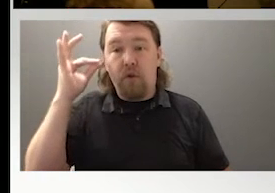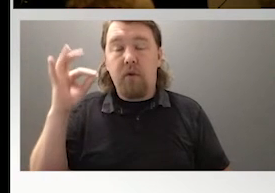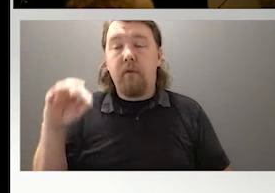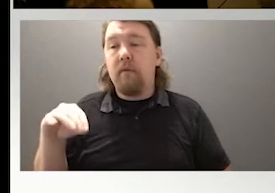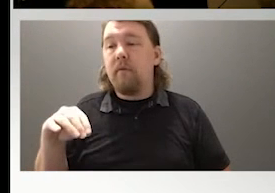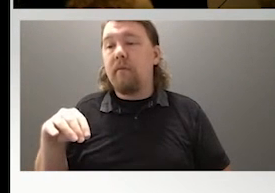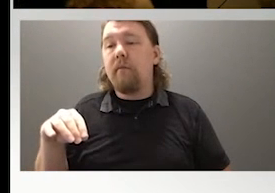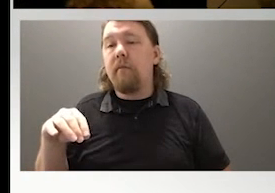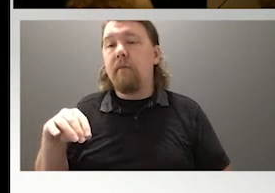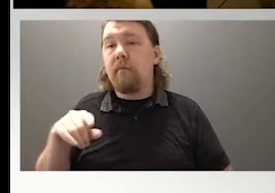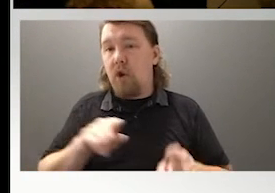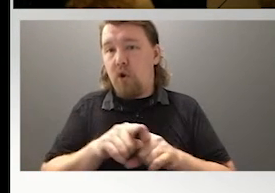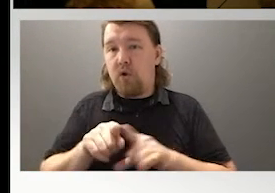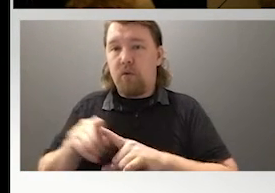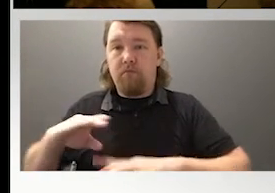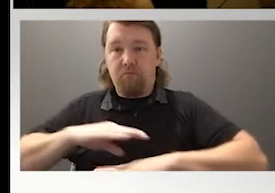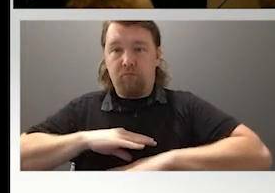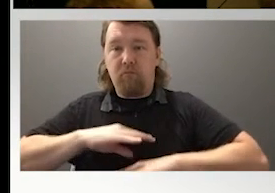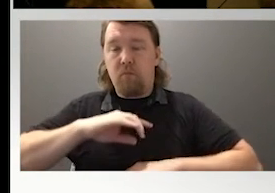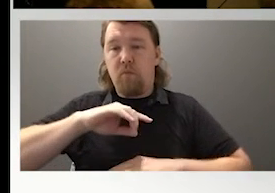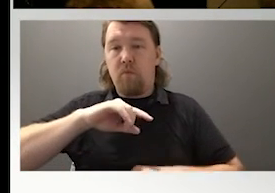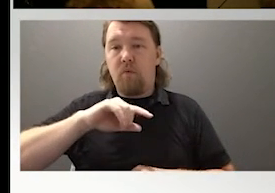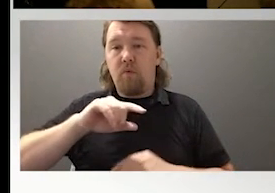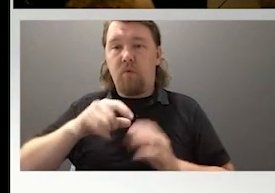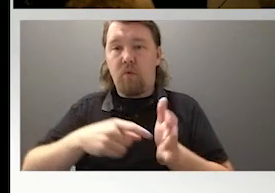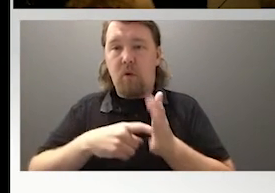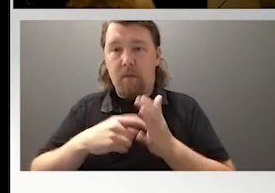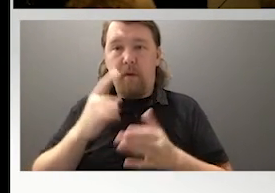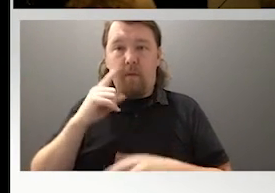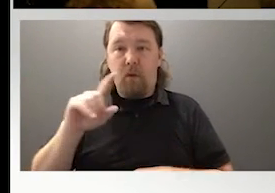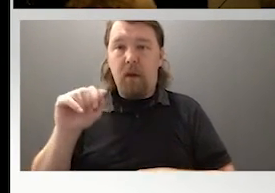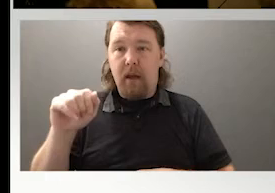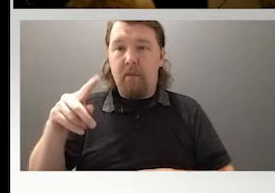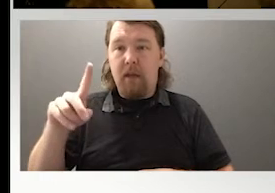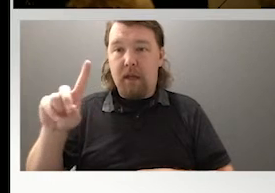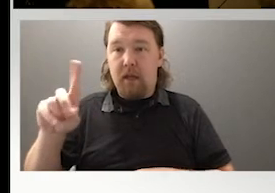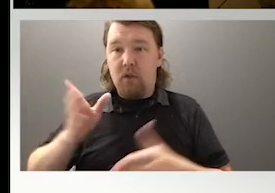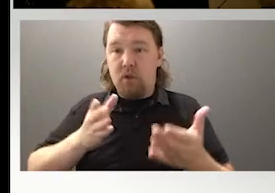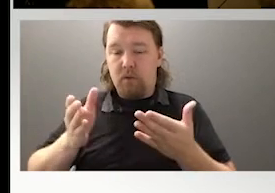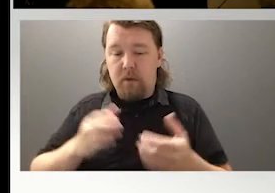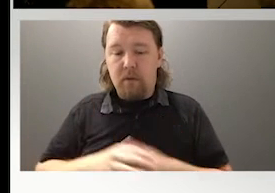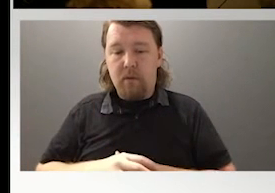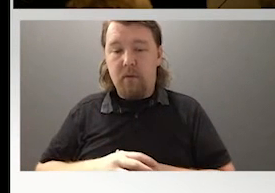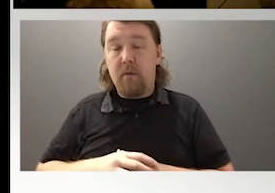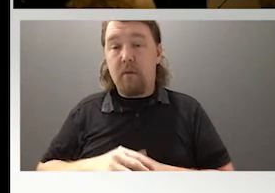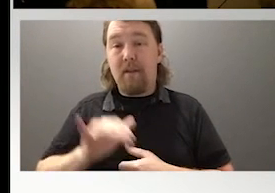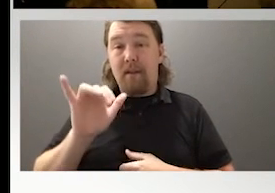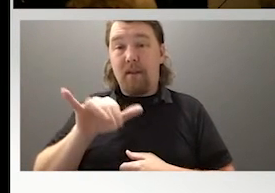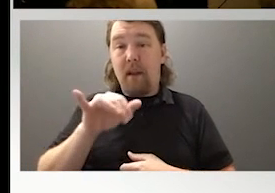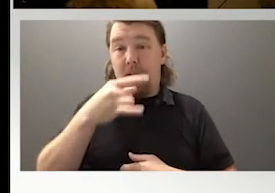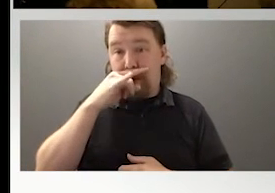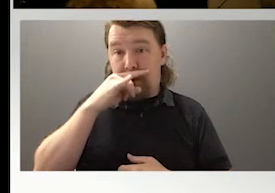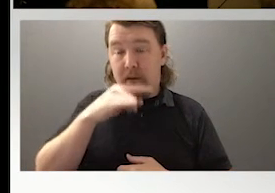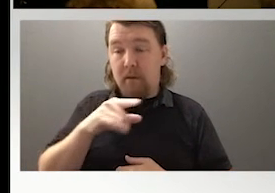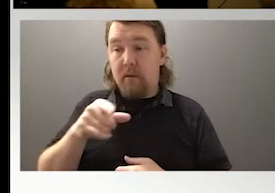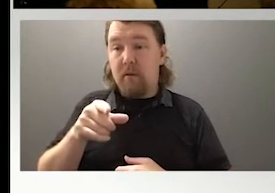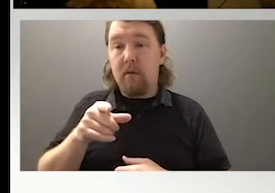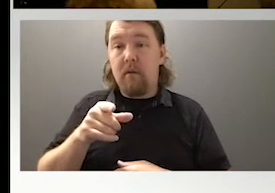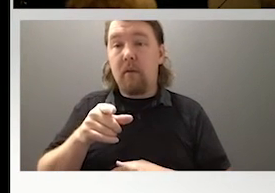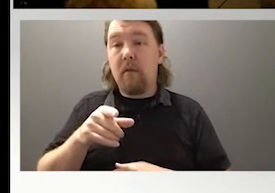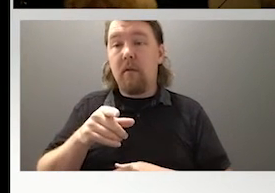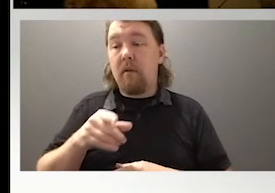and also meets the eligibility criteria for APD services. That child,